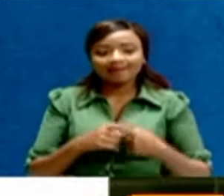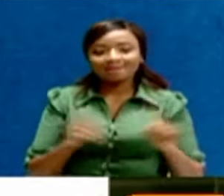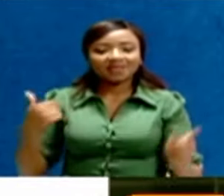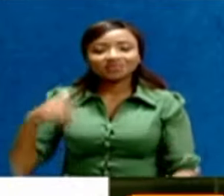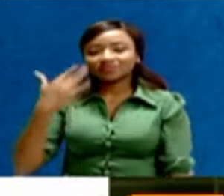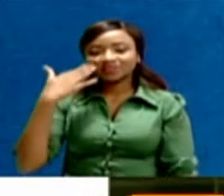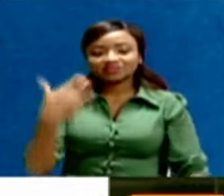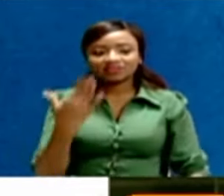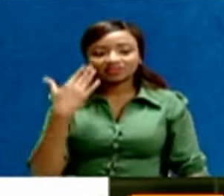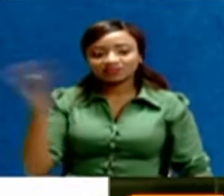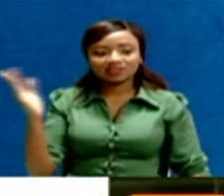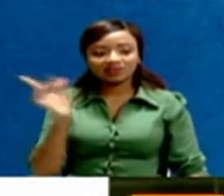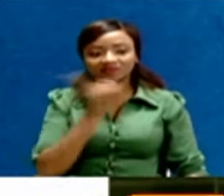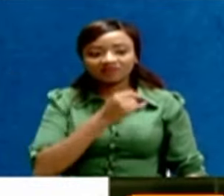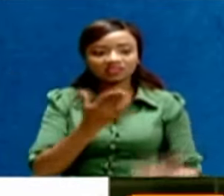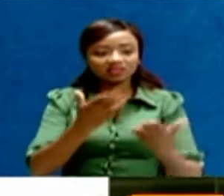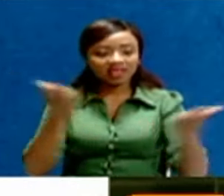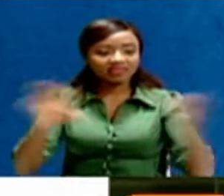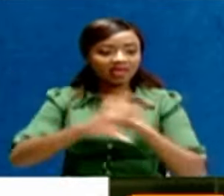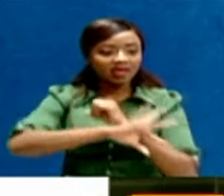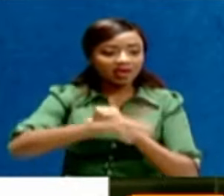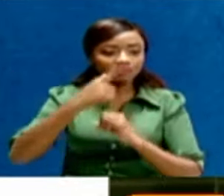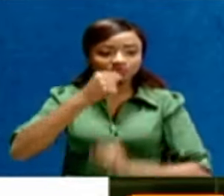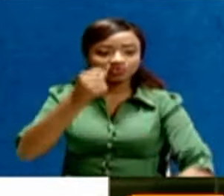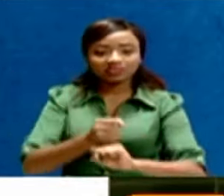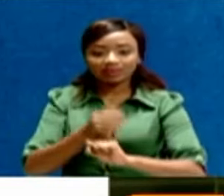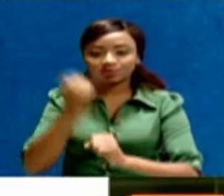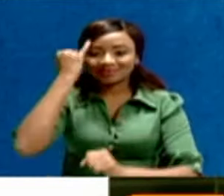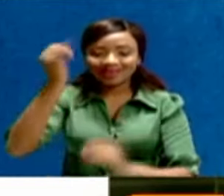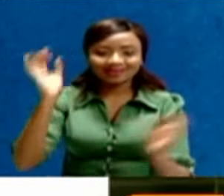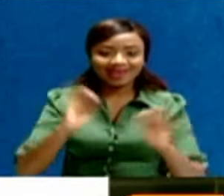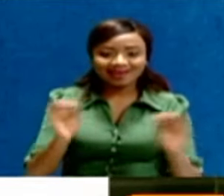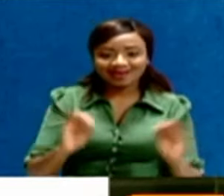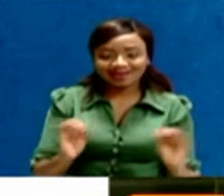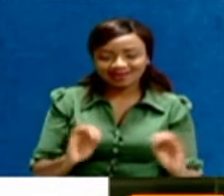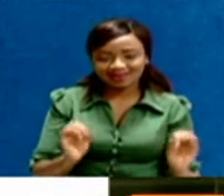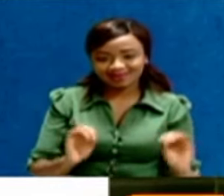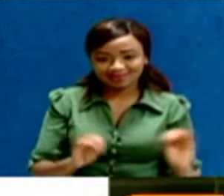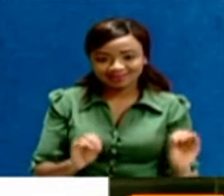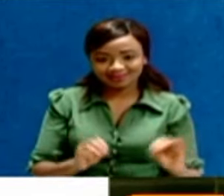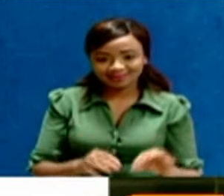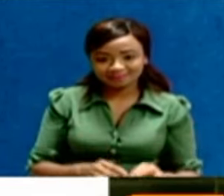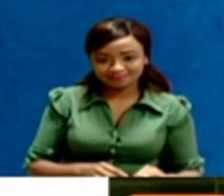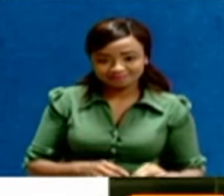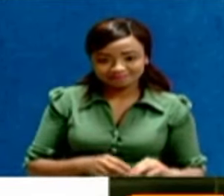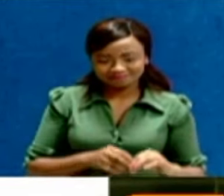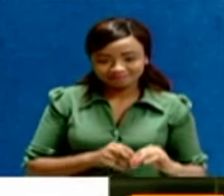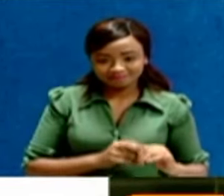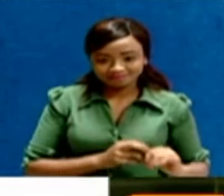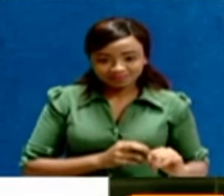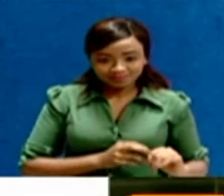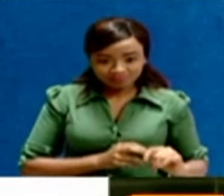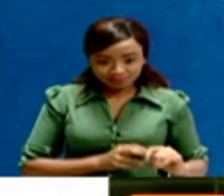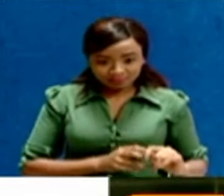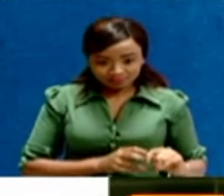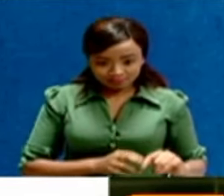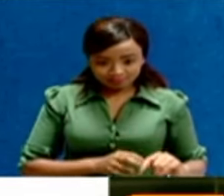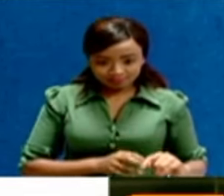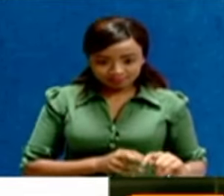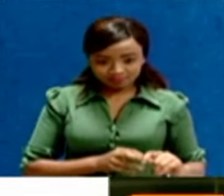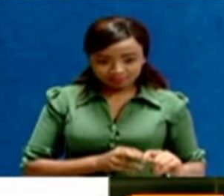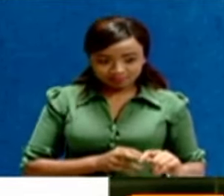those counties and senators who don't support the idea of one man, or one vote the